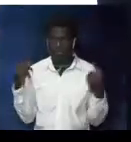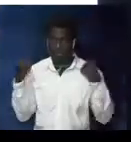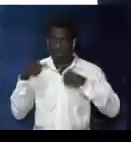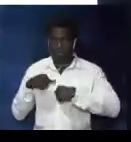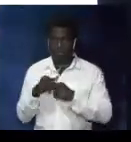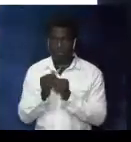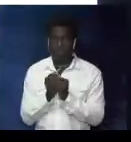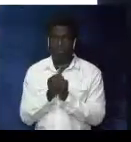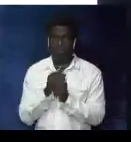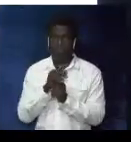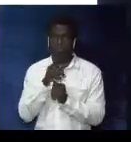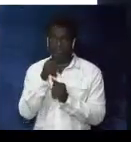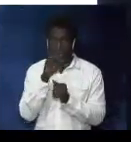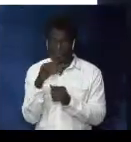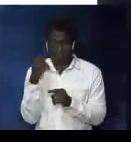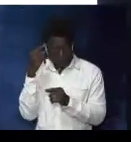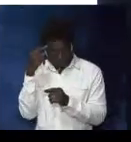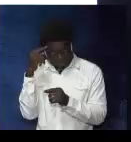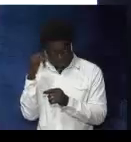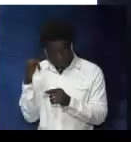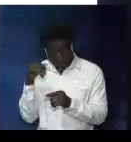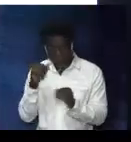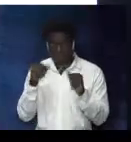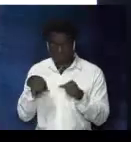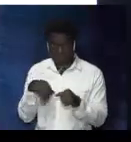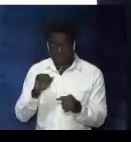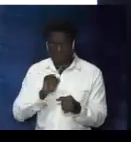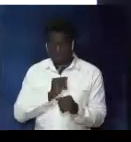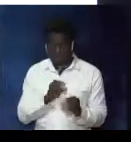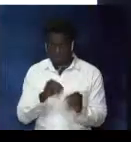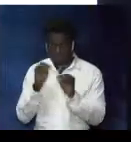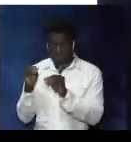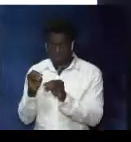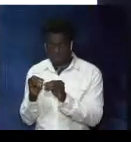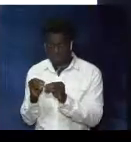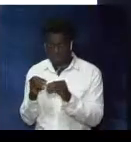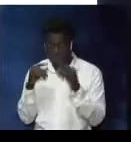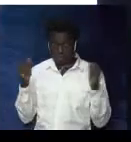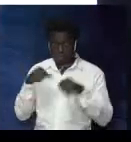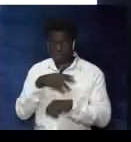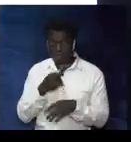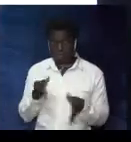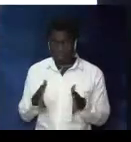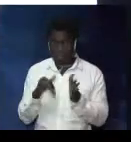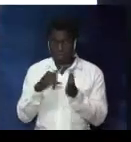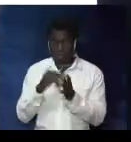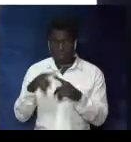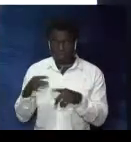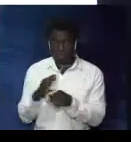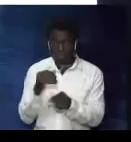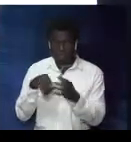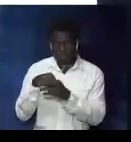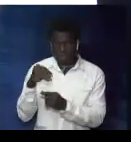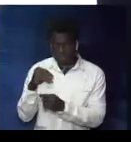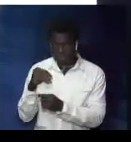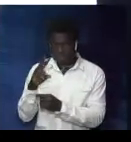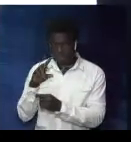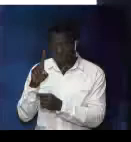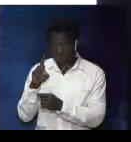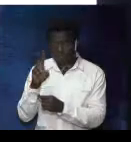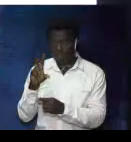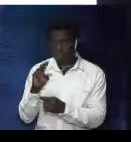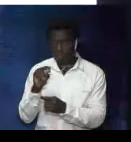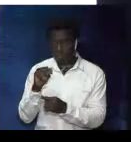the bag. You're thinking, can I put the cat inside the bag and allow the cat to get out?